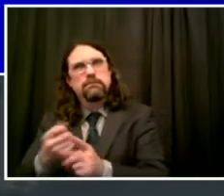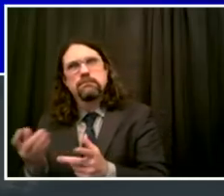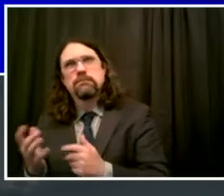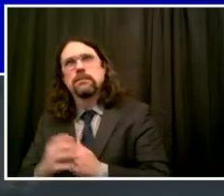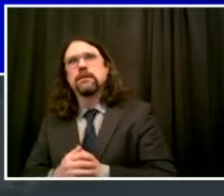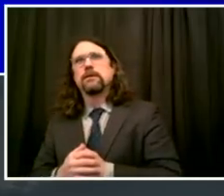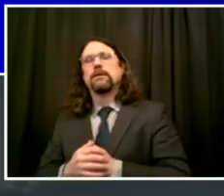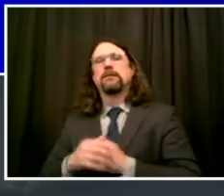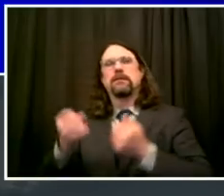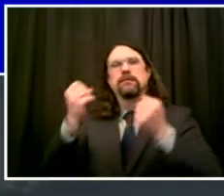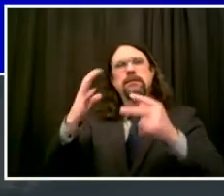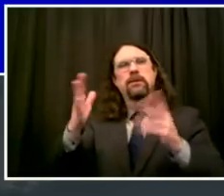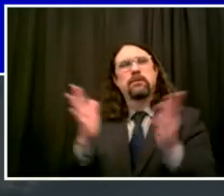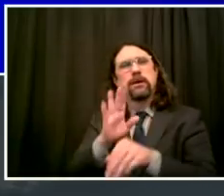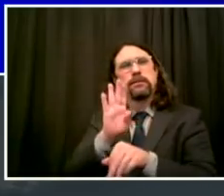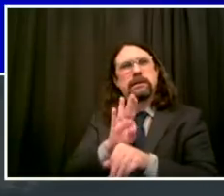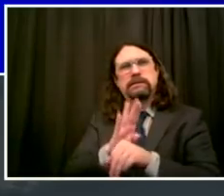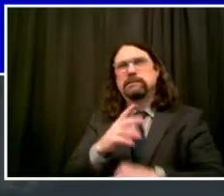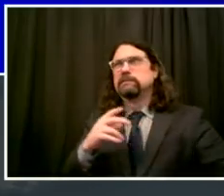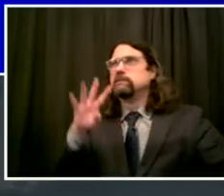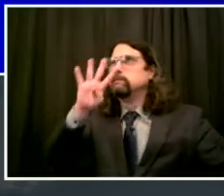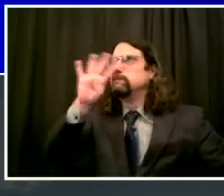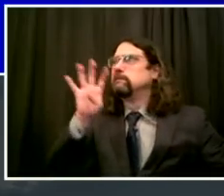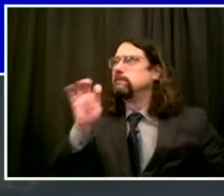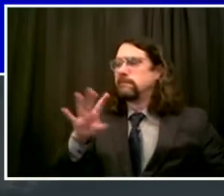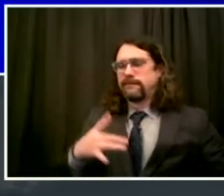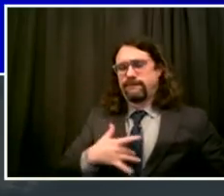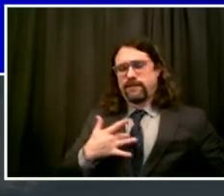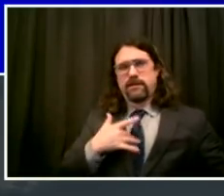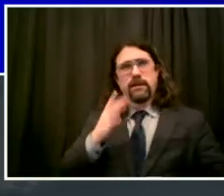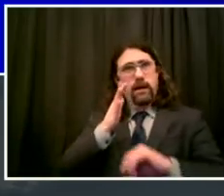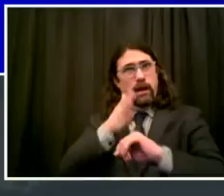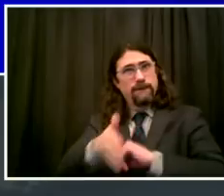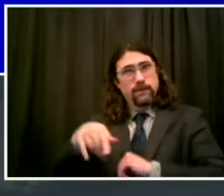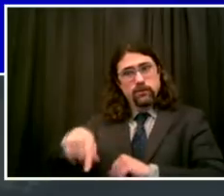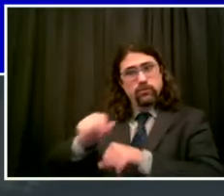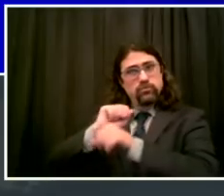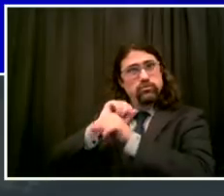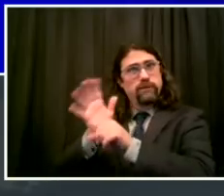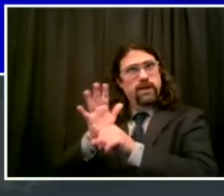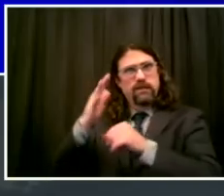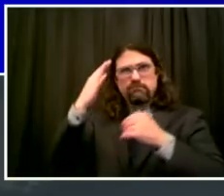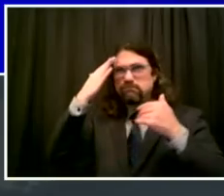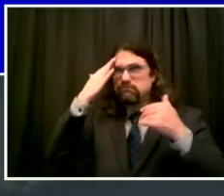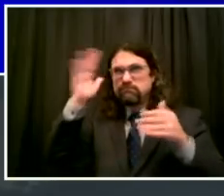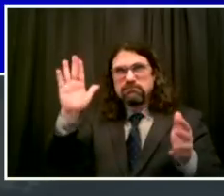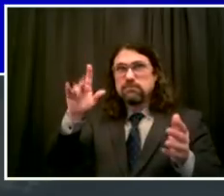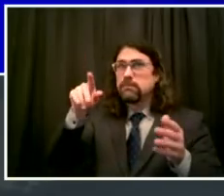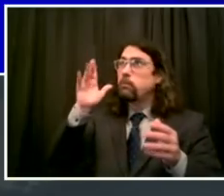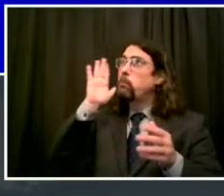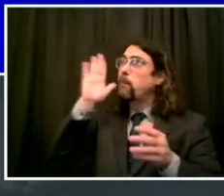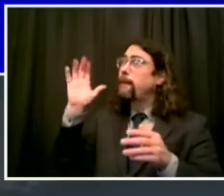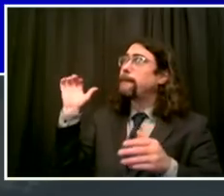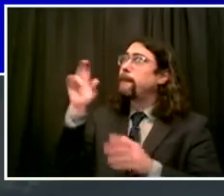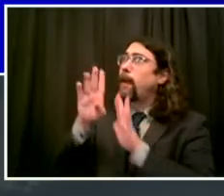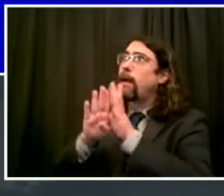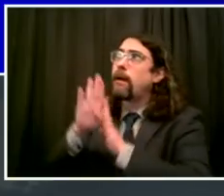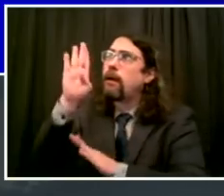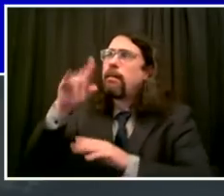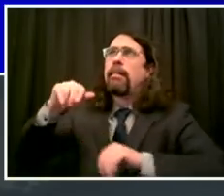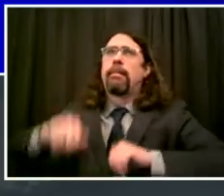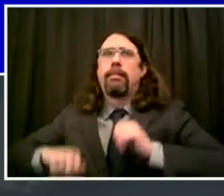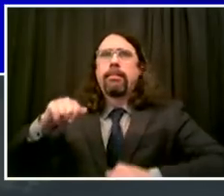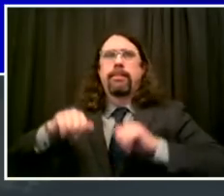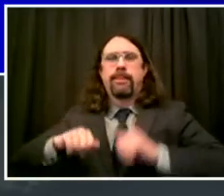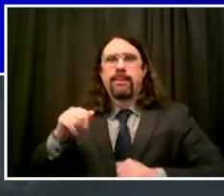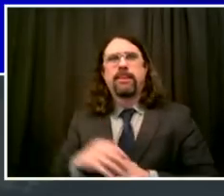each and every small business come back. I know it'll be a huge challenge, but I want small businesses all over the city to